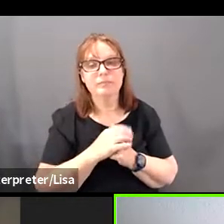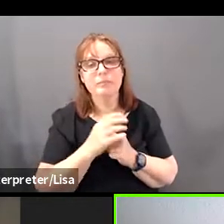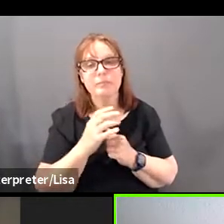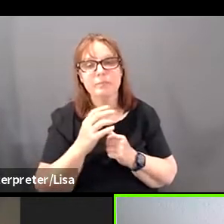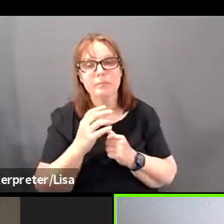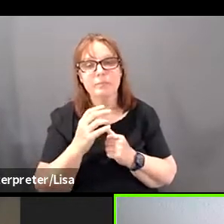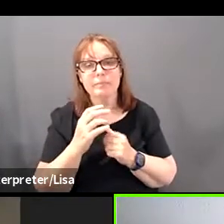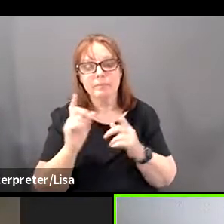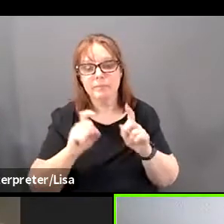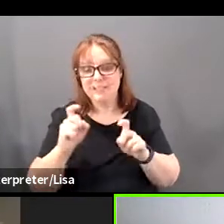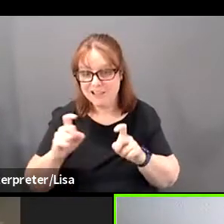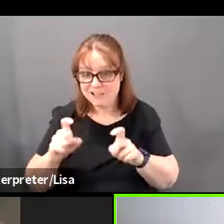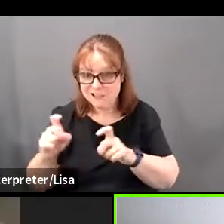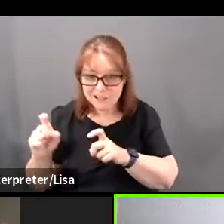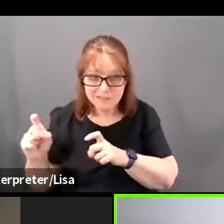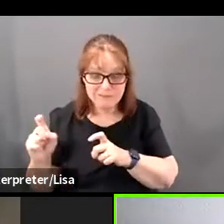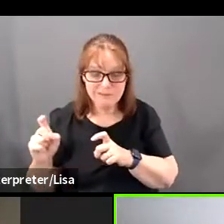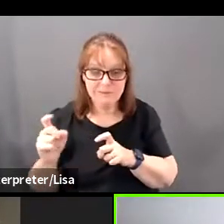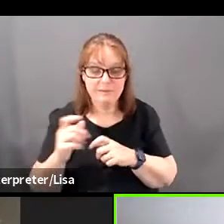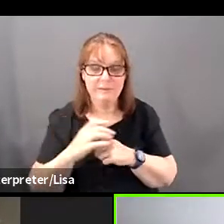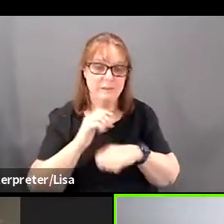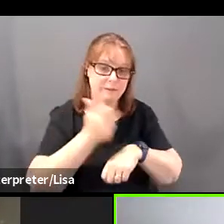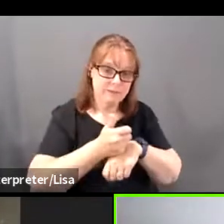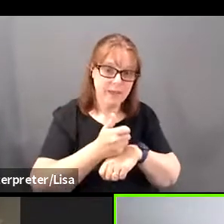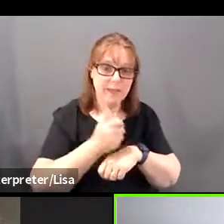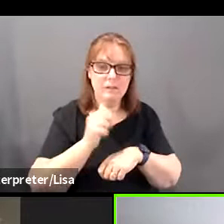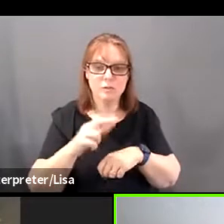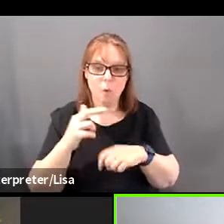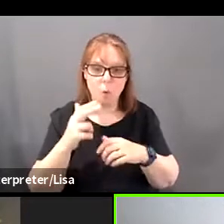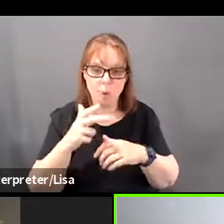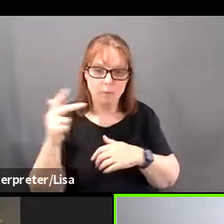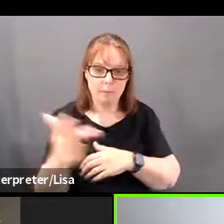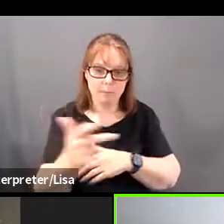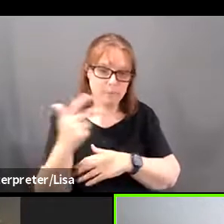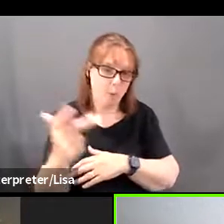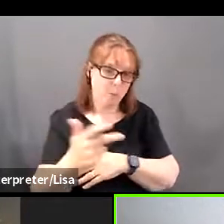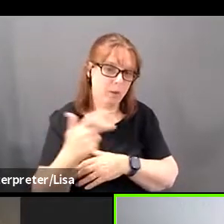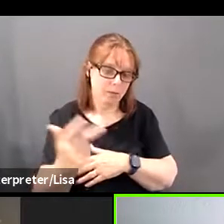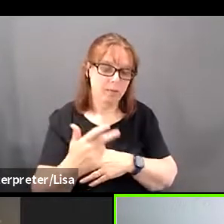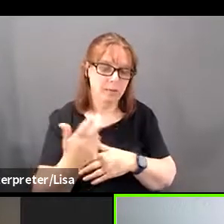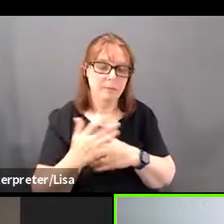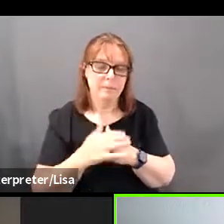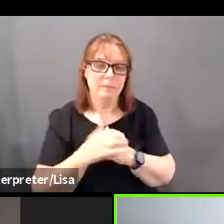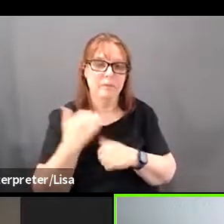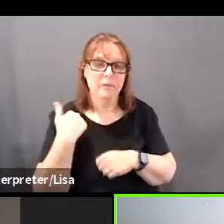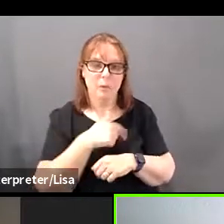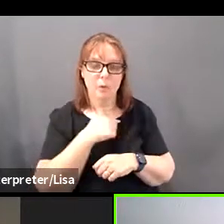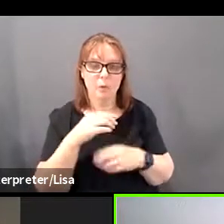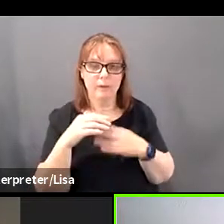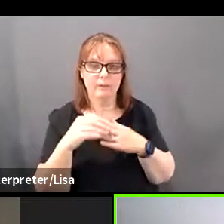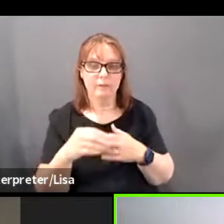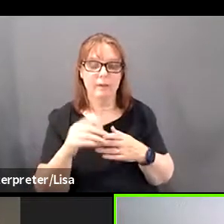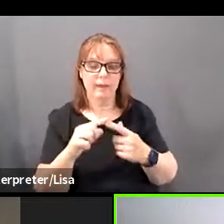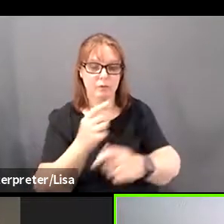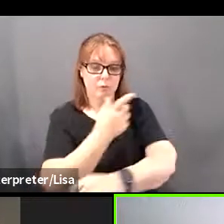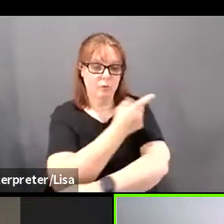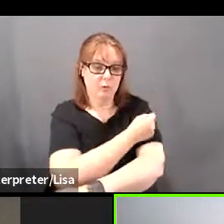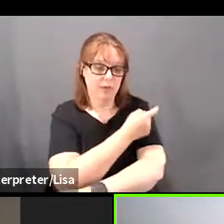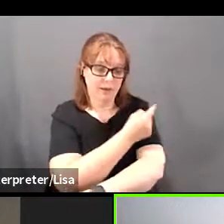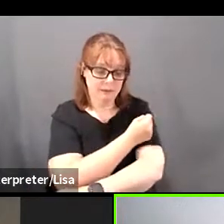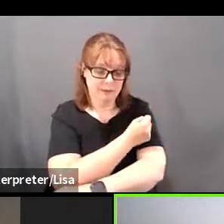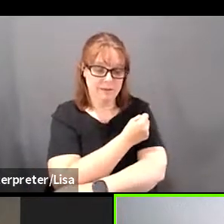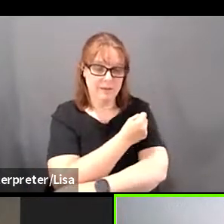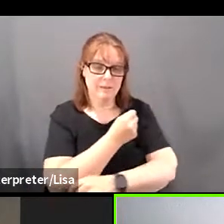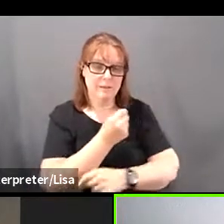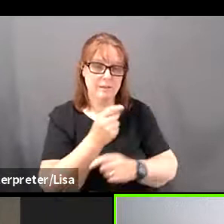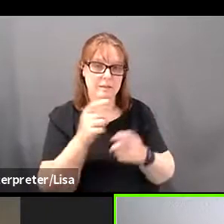testing operations, whether it be fixed sites or mobile testing. And of course, leading into doing vaccination, where we managed